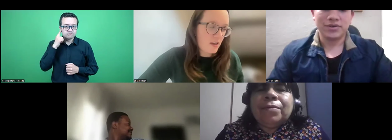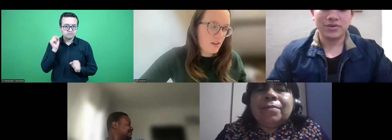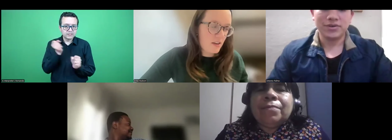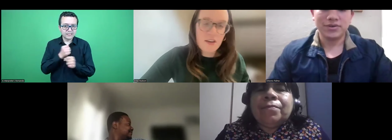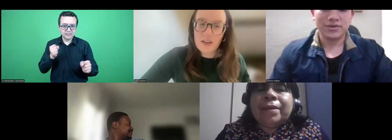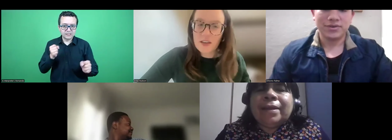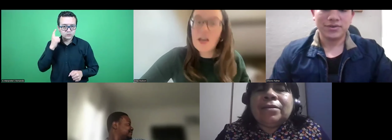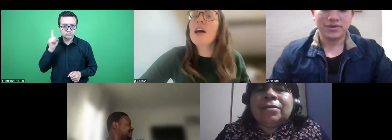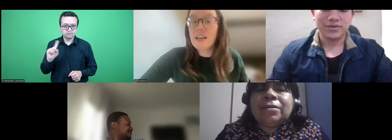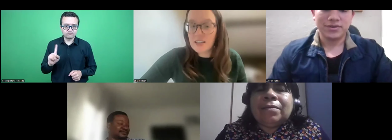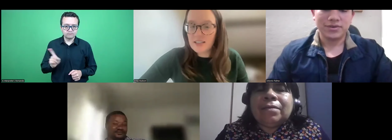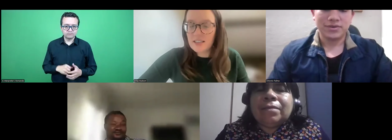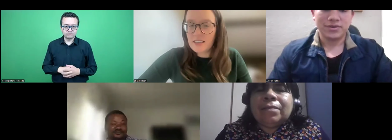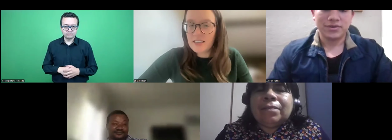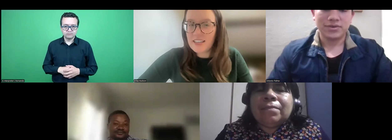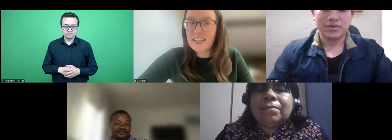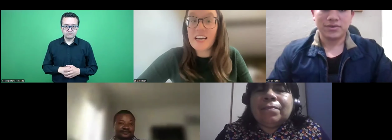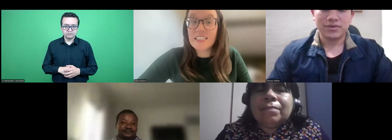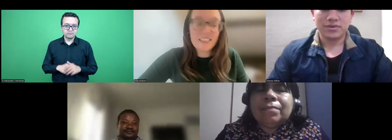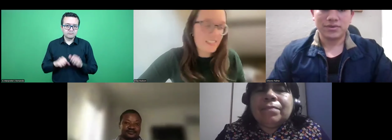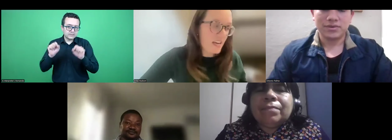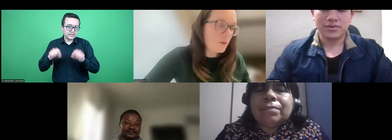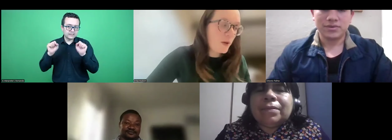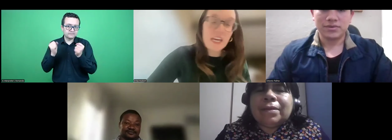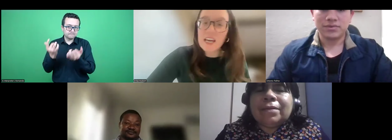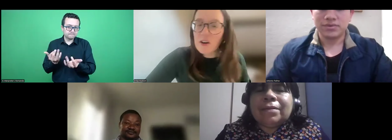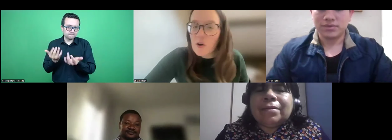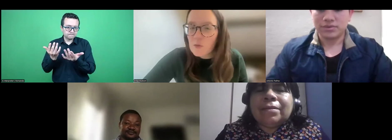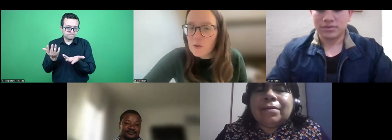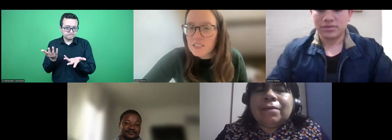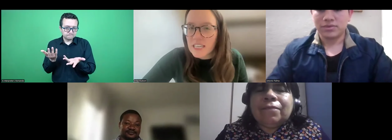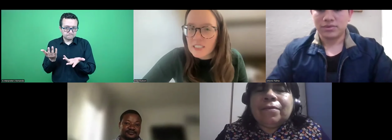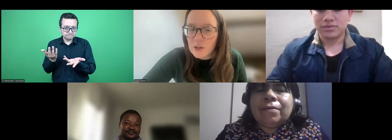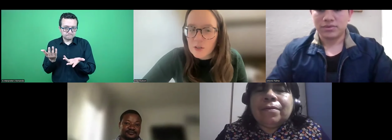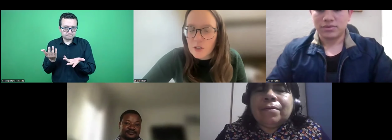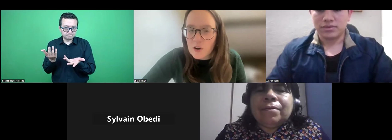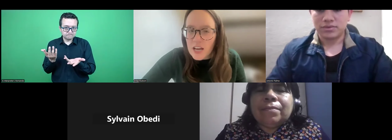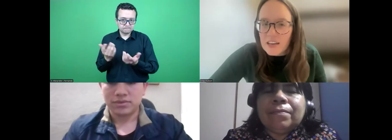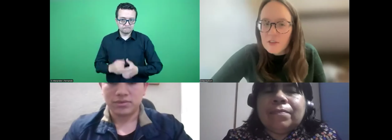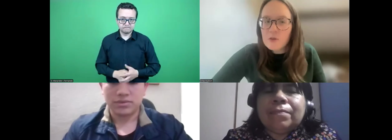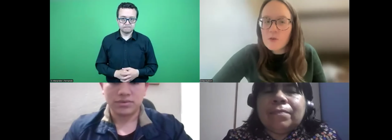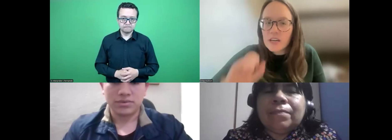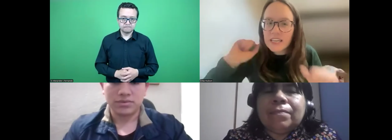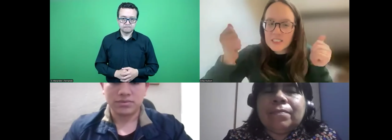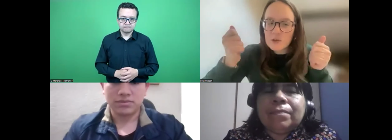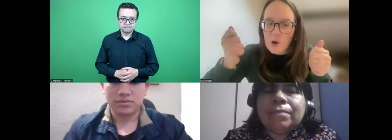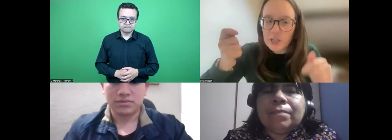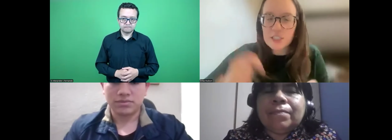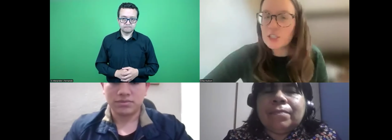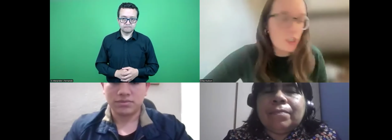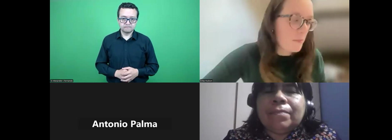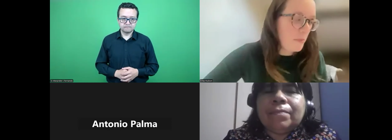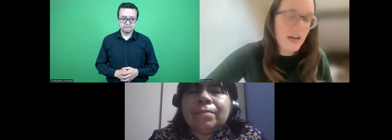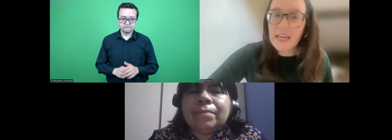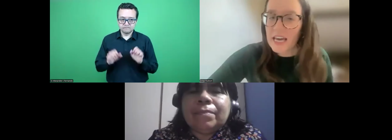Maybe we can wait like a Yes, and we will 3, see, 4. Antonio. If you get it to work,